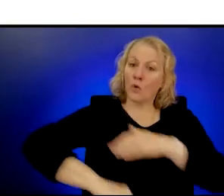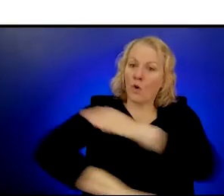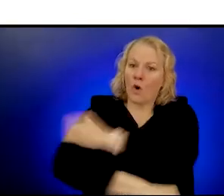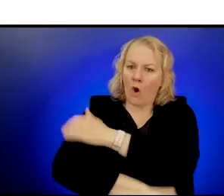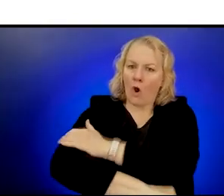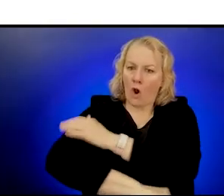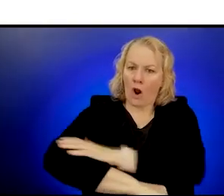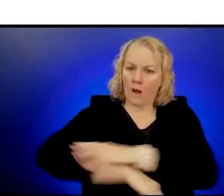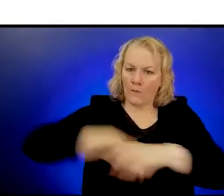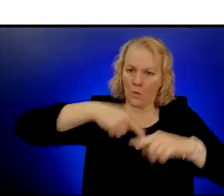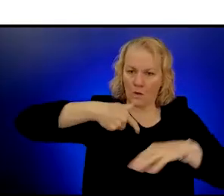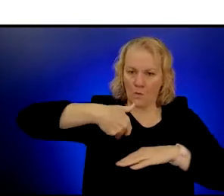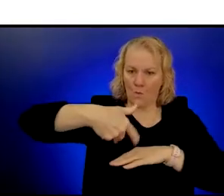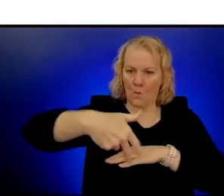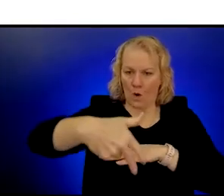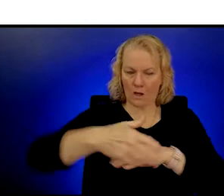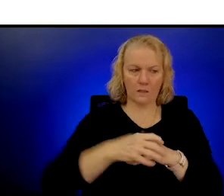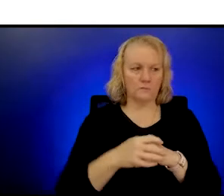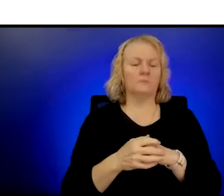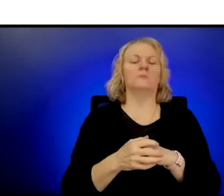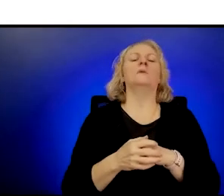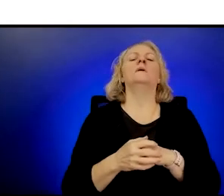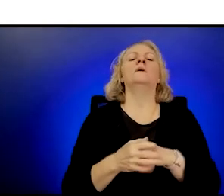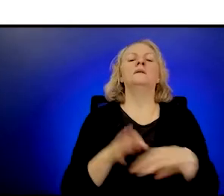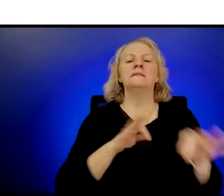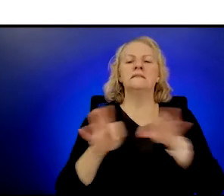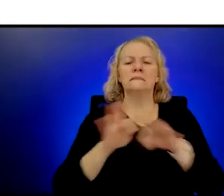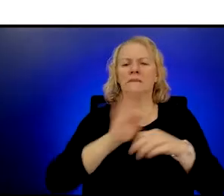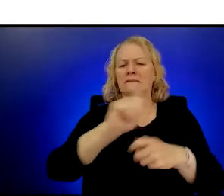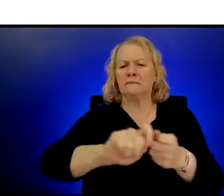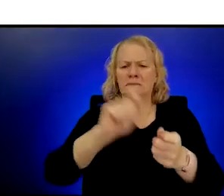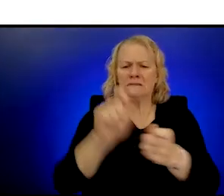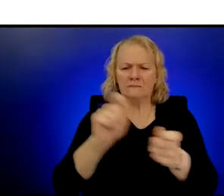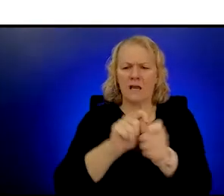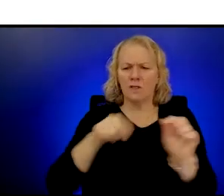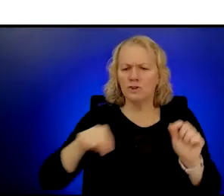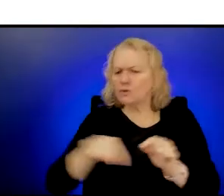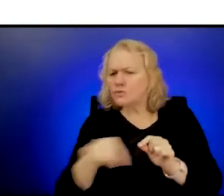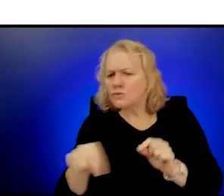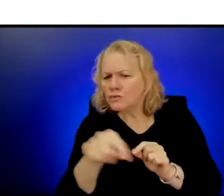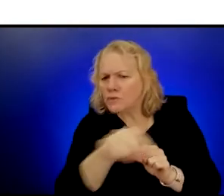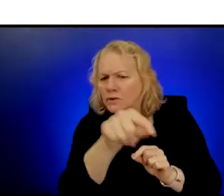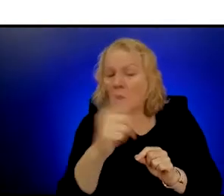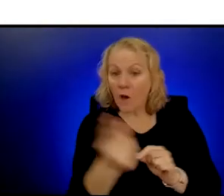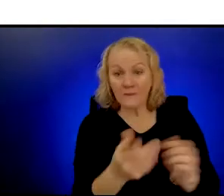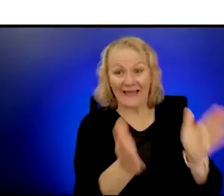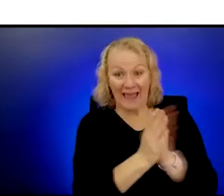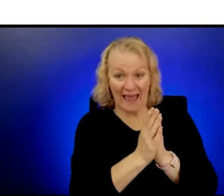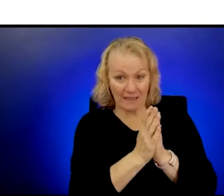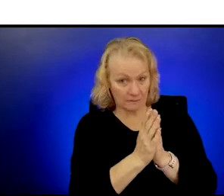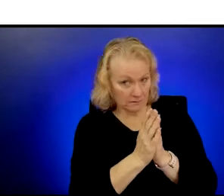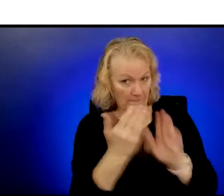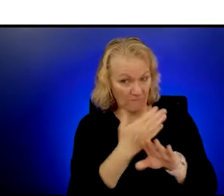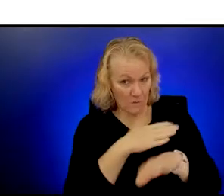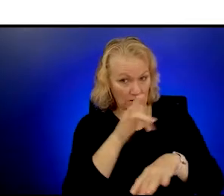walking. Give clear and concise directions. Always ask to pet someone's service